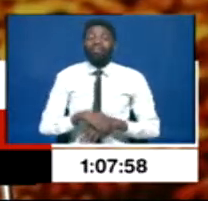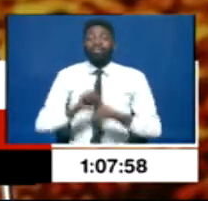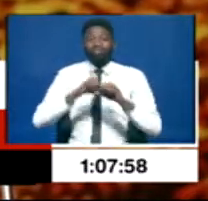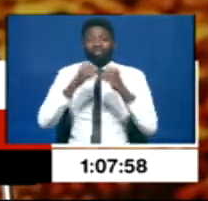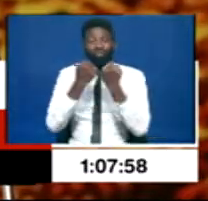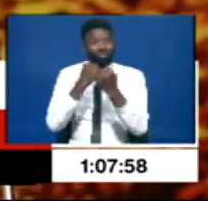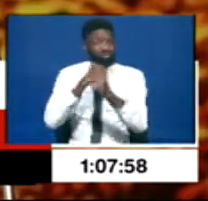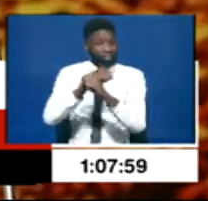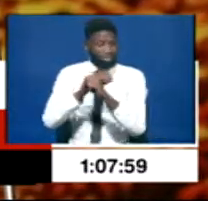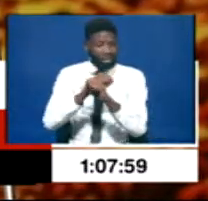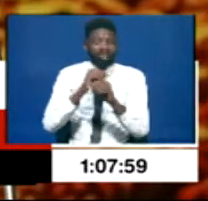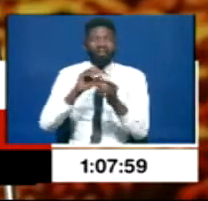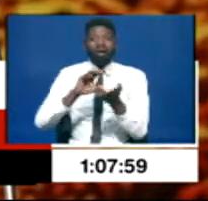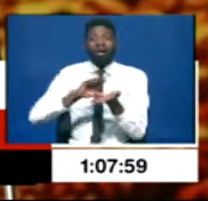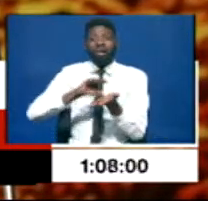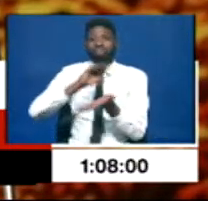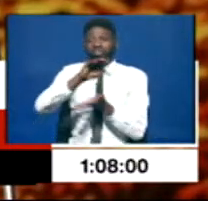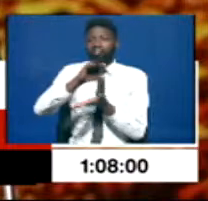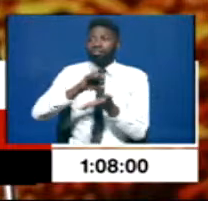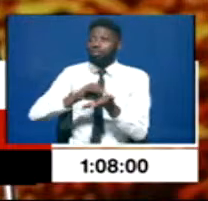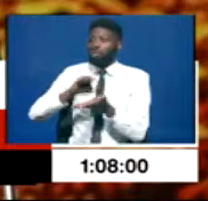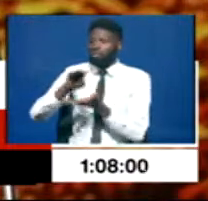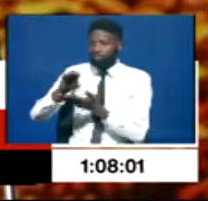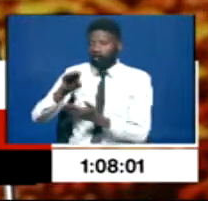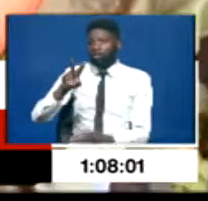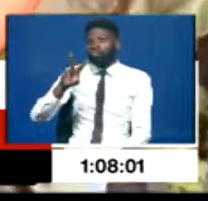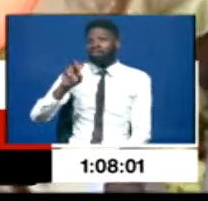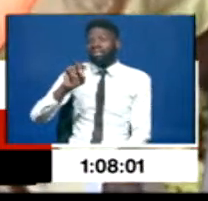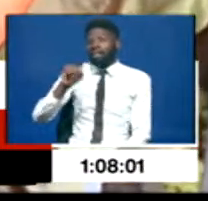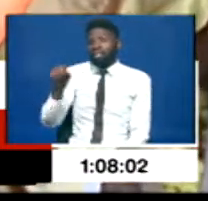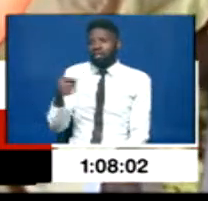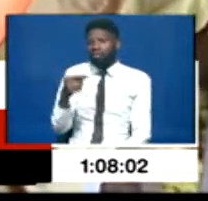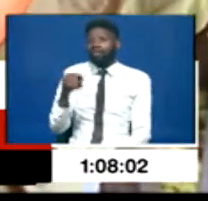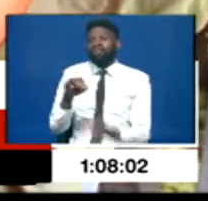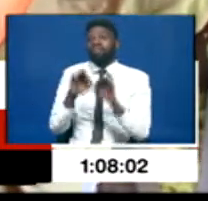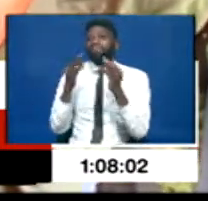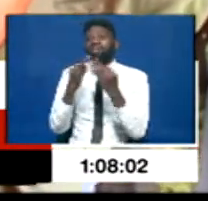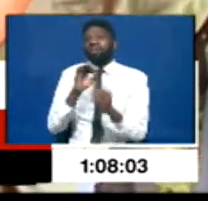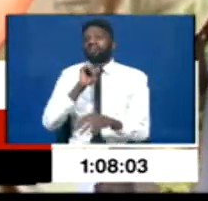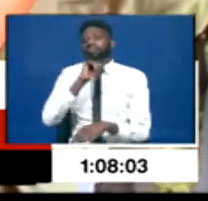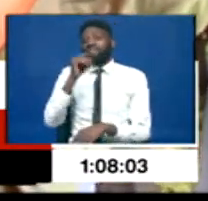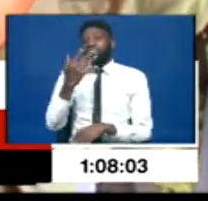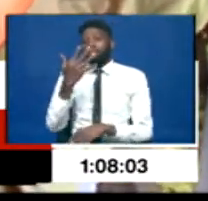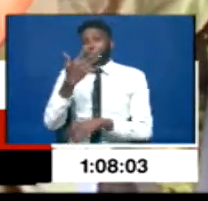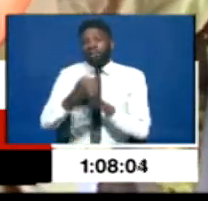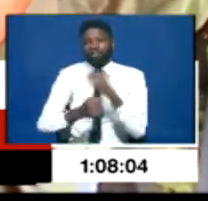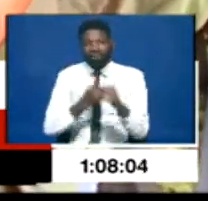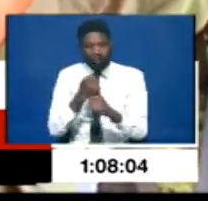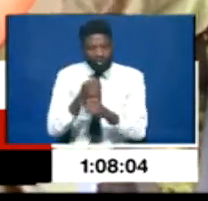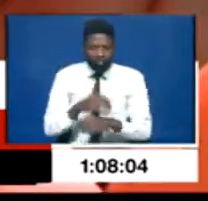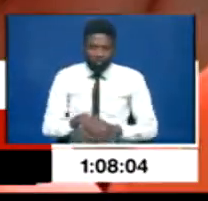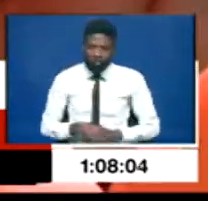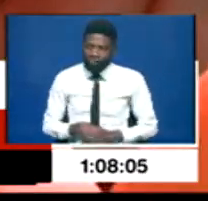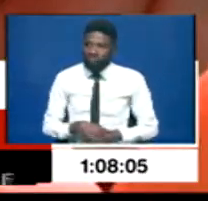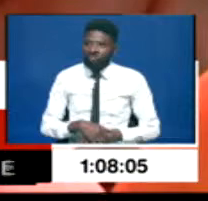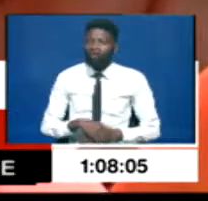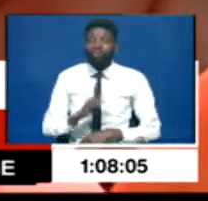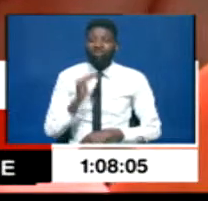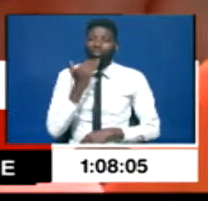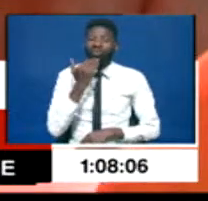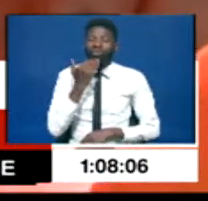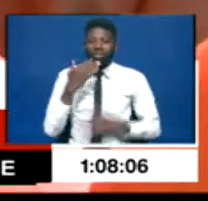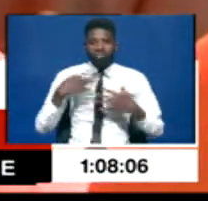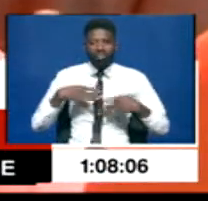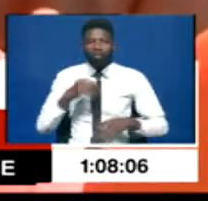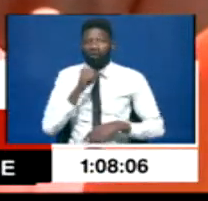for 20,000 vulnerable households in the next 5 years, inshallah. Elsewhere, a section of Luhya elders from Migori County